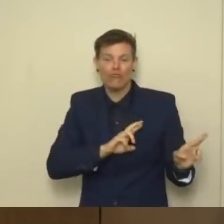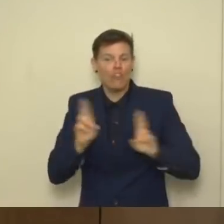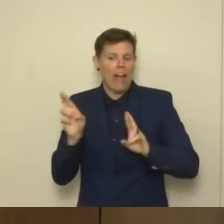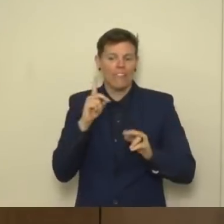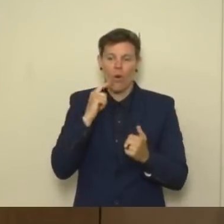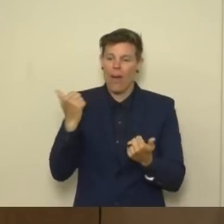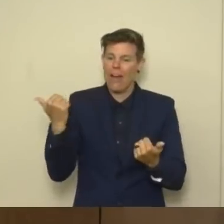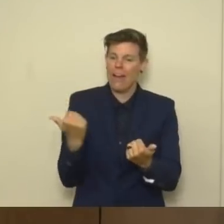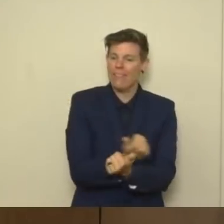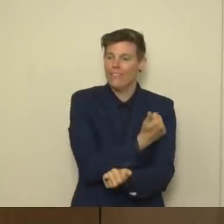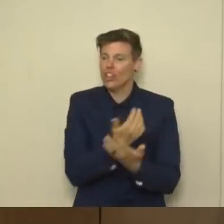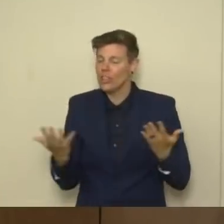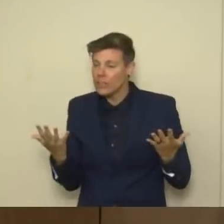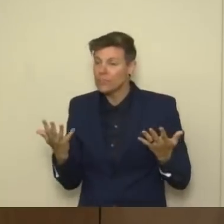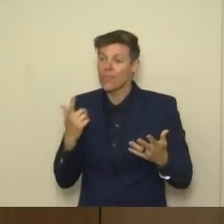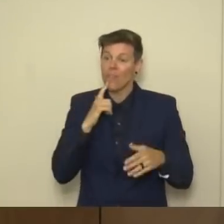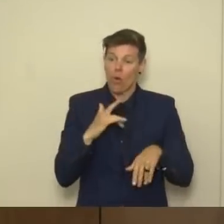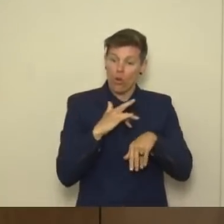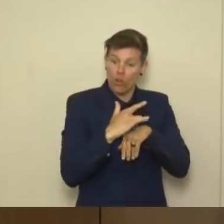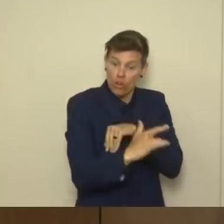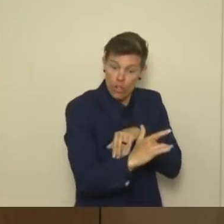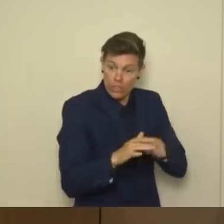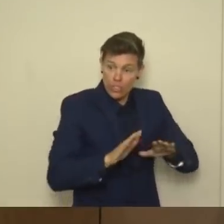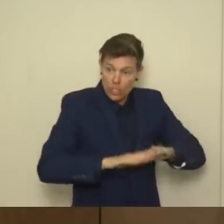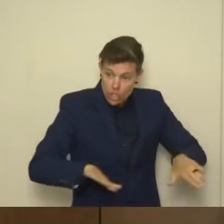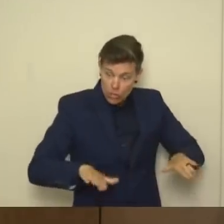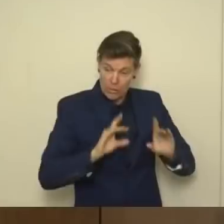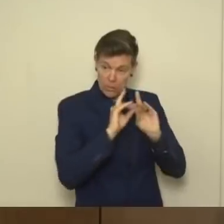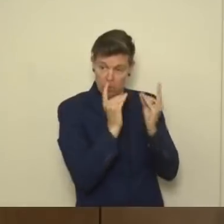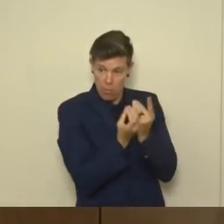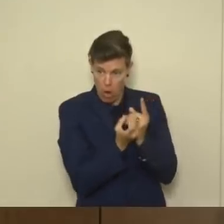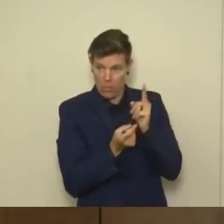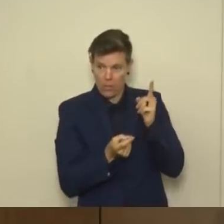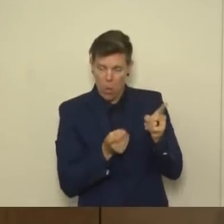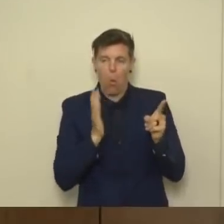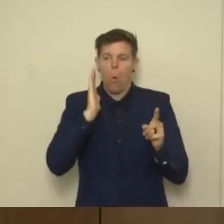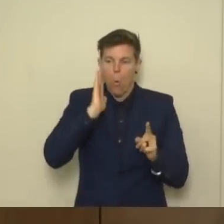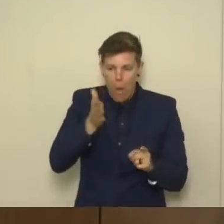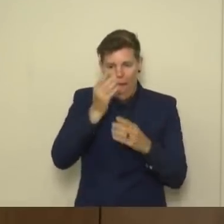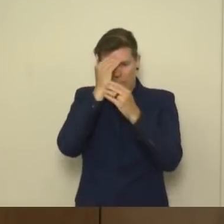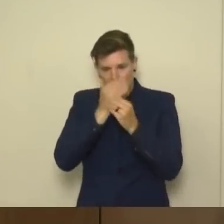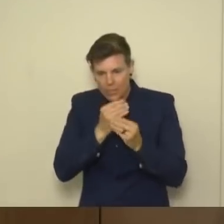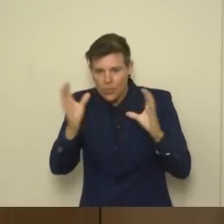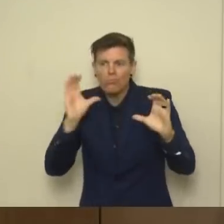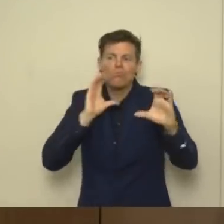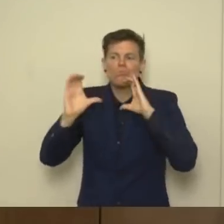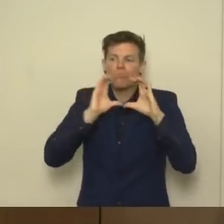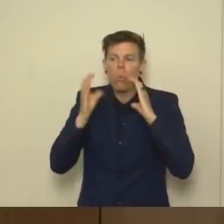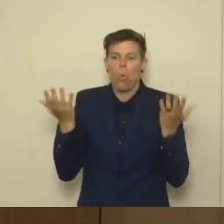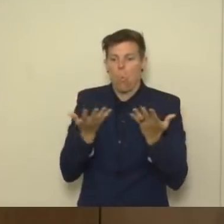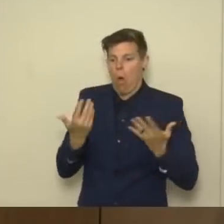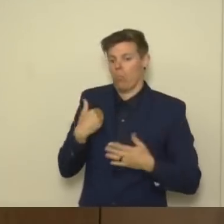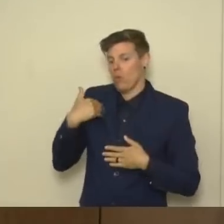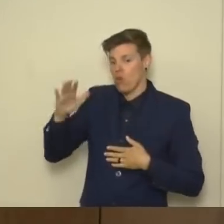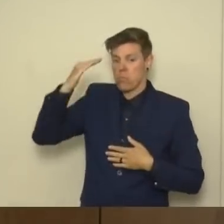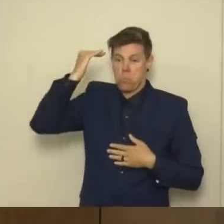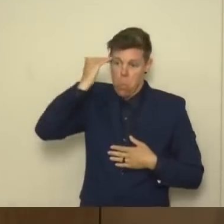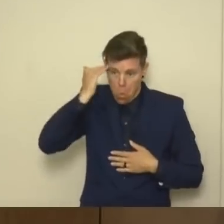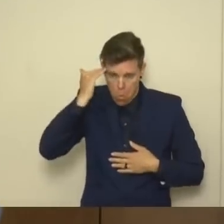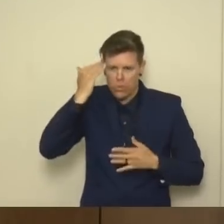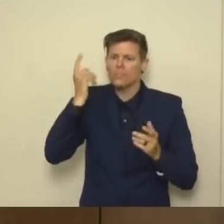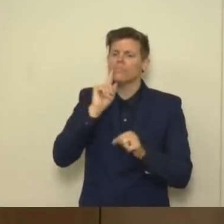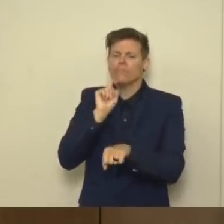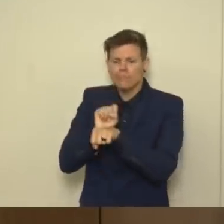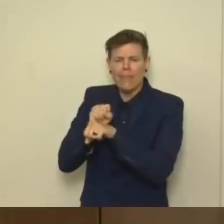Education Department and Secretary Gerginski gets information out about, what we know based on the evidence that she has are places we